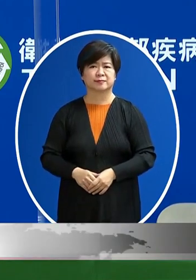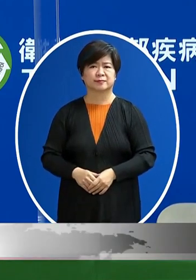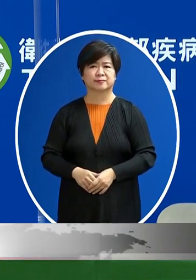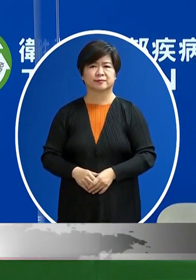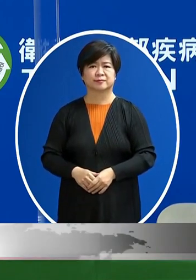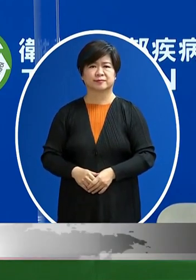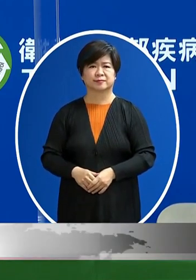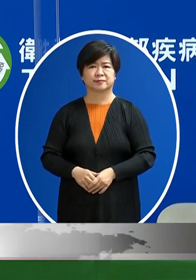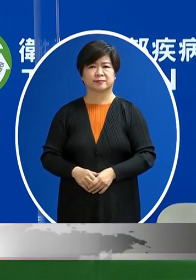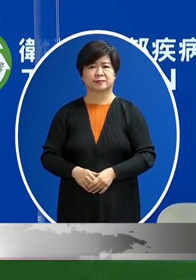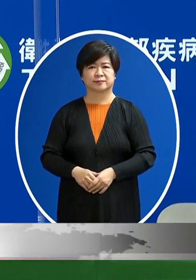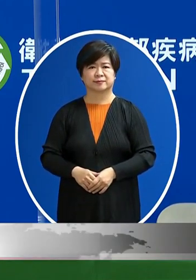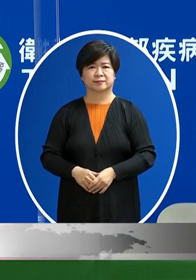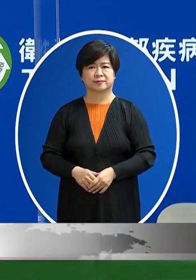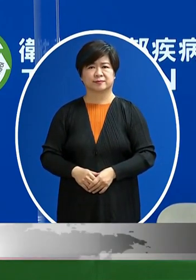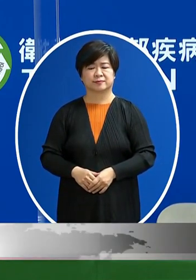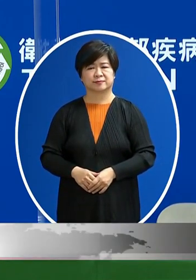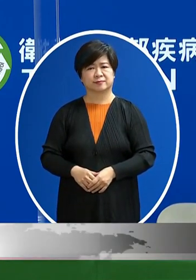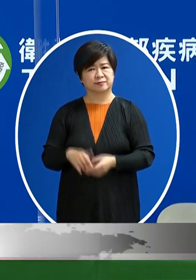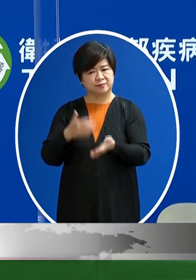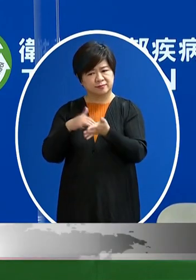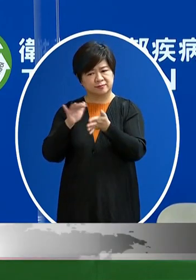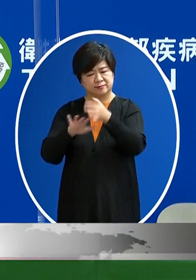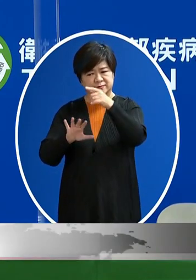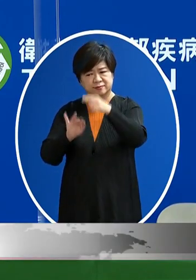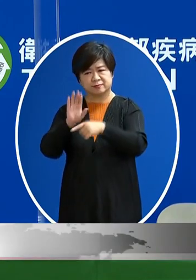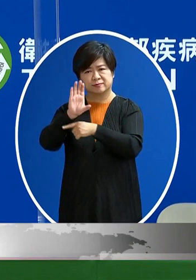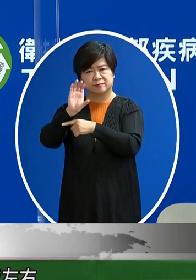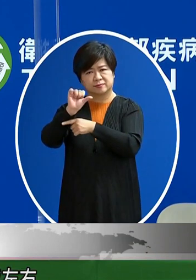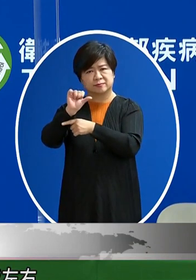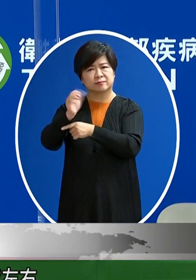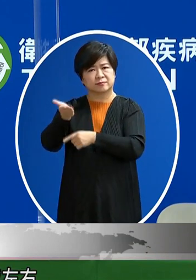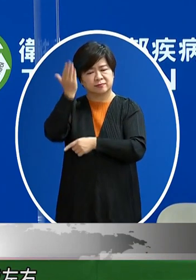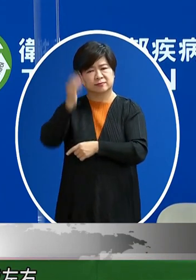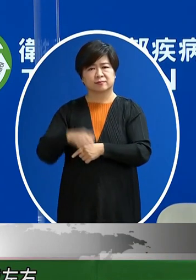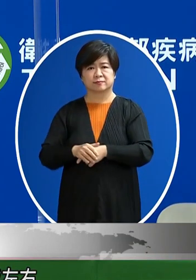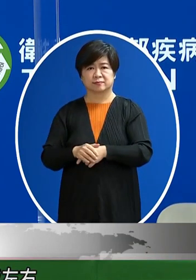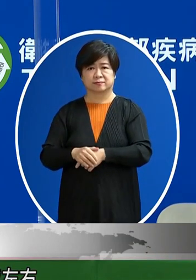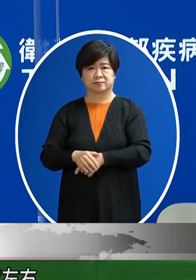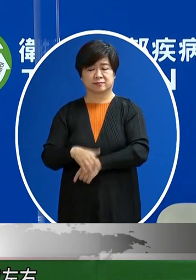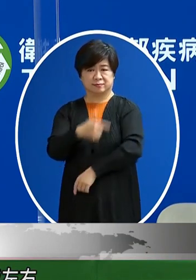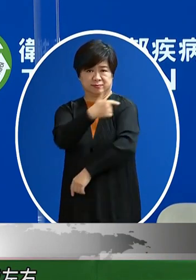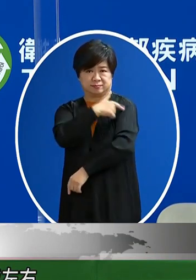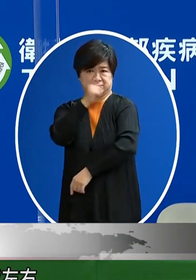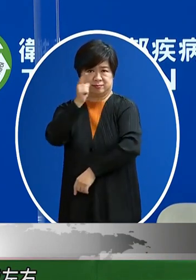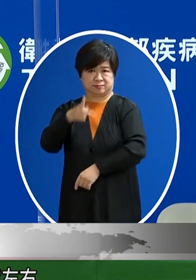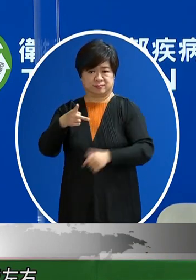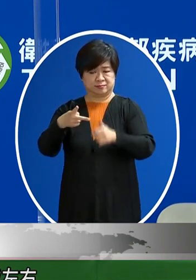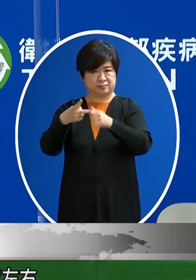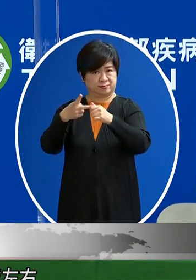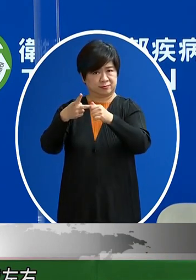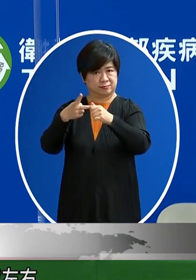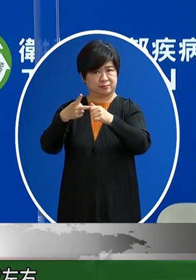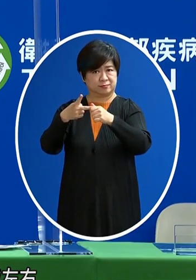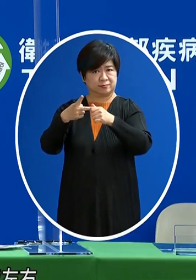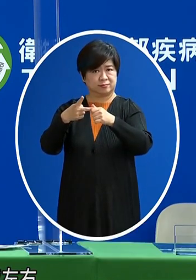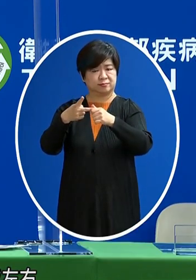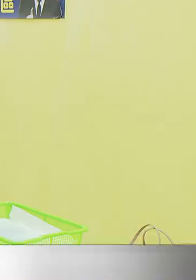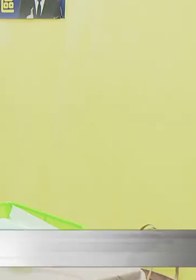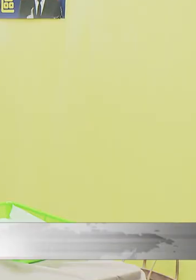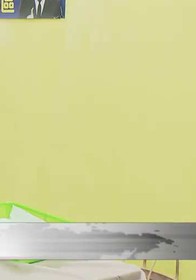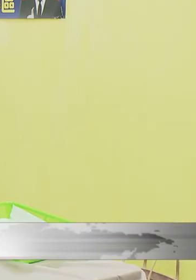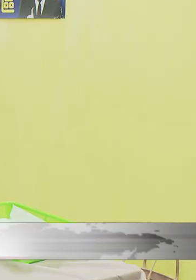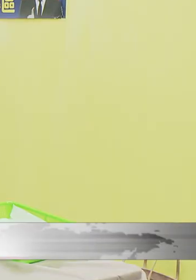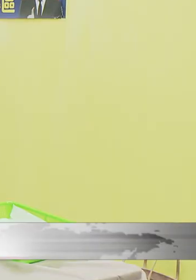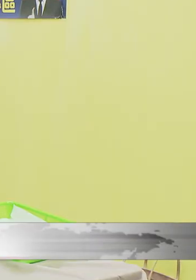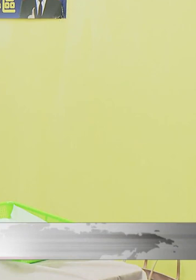Actually, more than 95% of these workers have received one shot of a COVID vaccine, and two-shot coverage is also quite high, at about 90%.